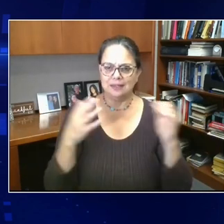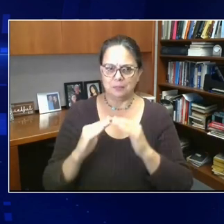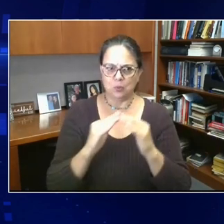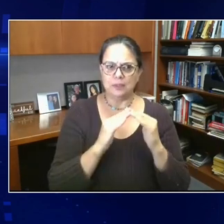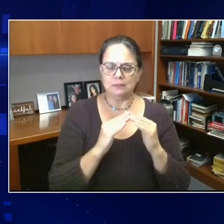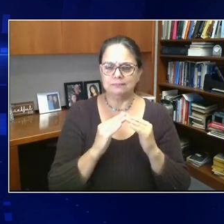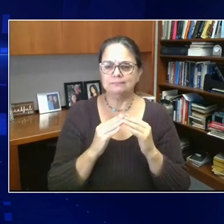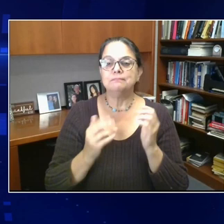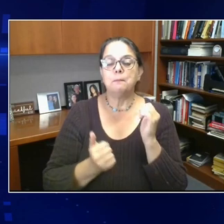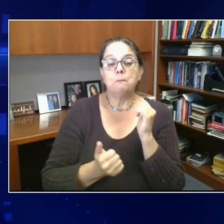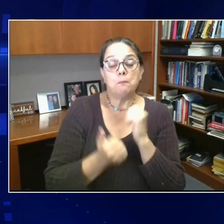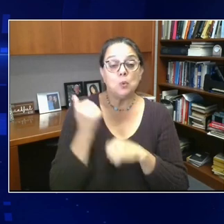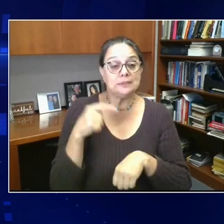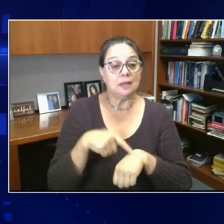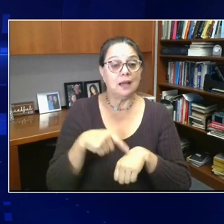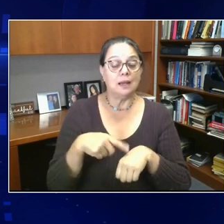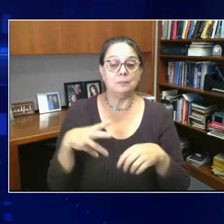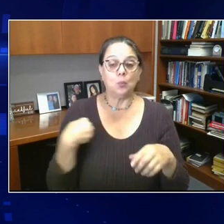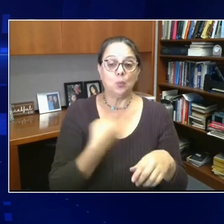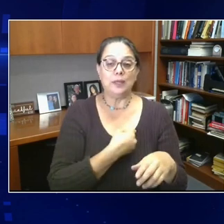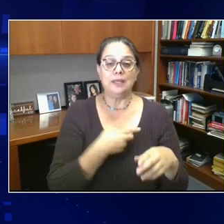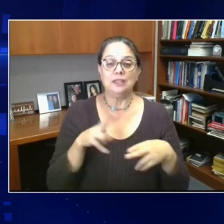and identify with the signing community.